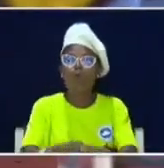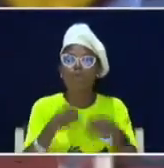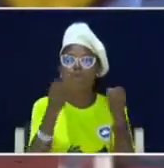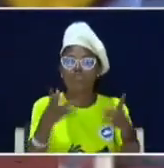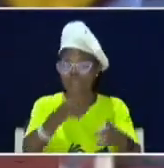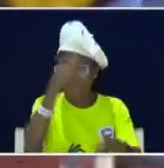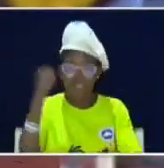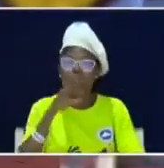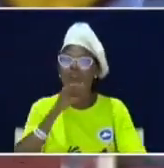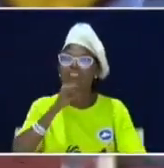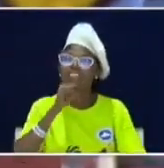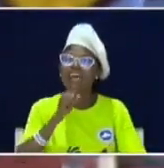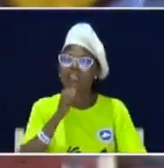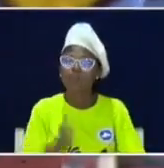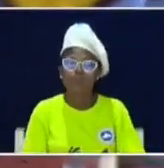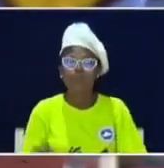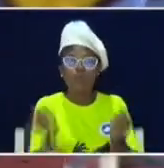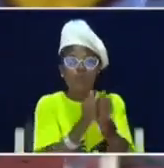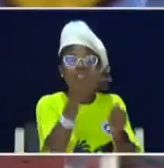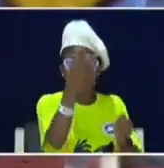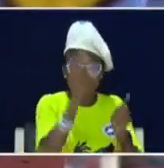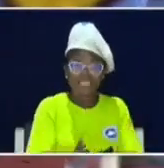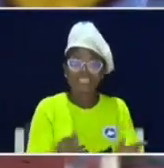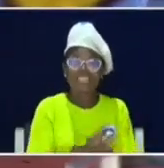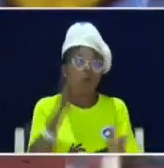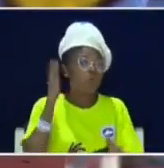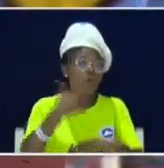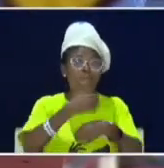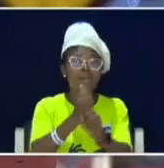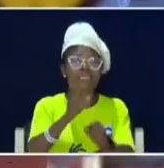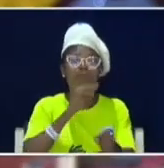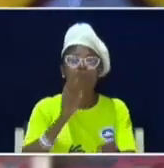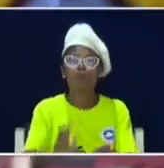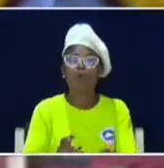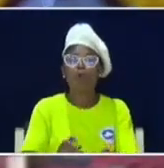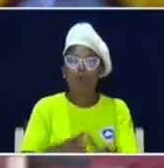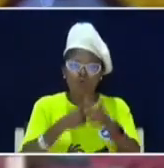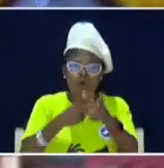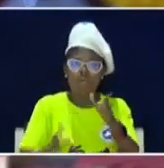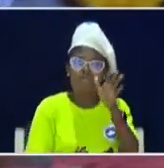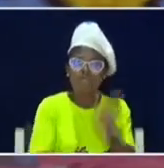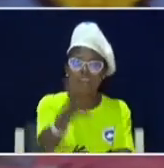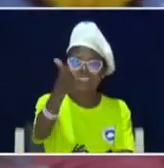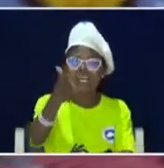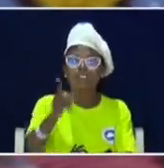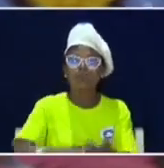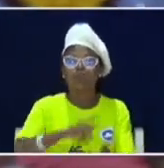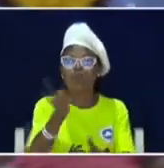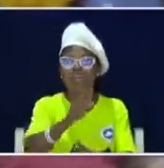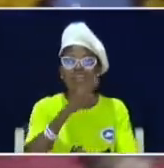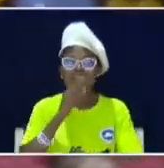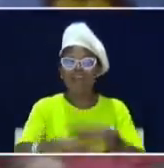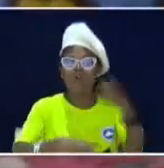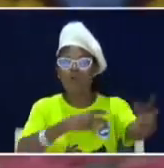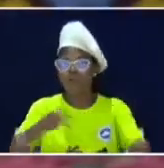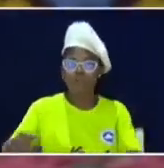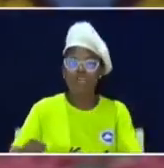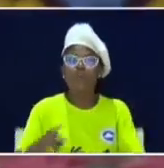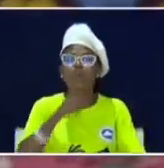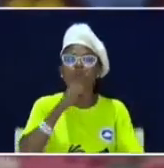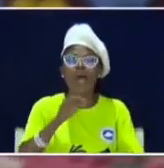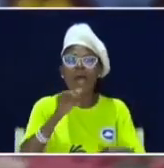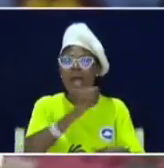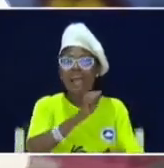who can make them run faster. You are in a family where everybody is struggling. You are in a place where everybody, where it